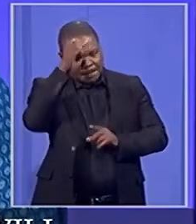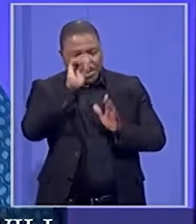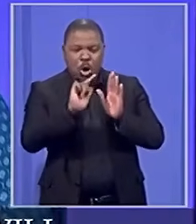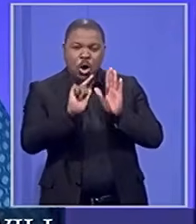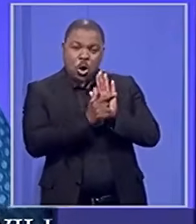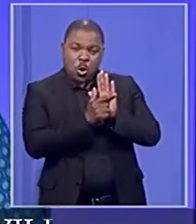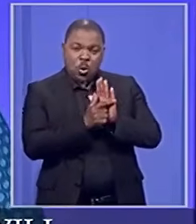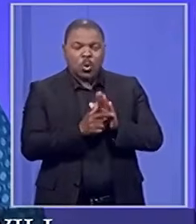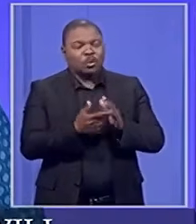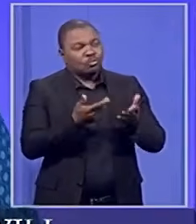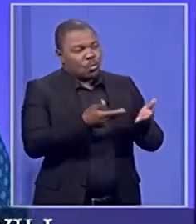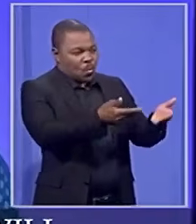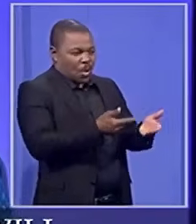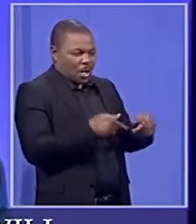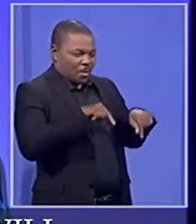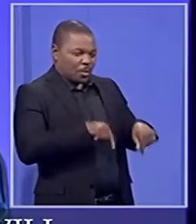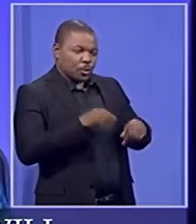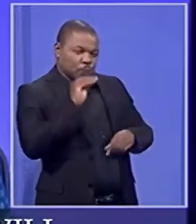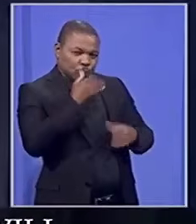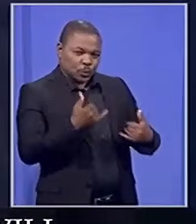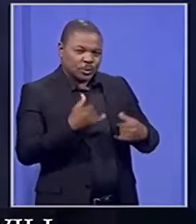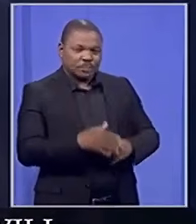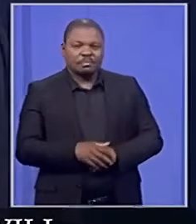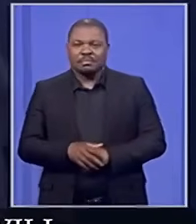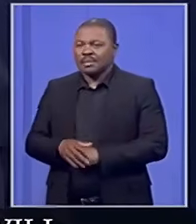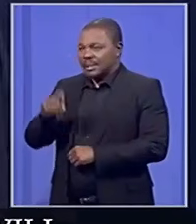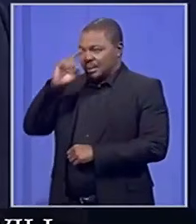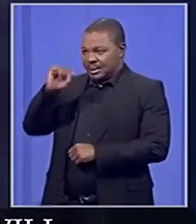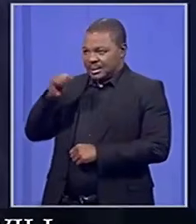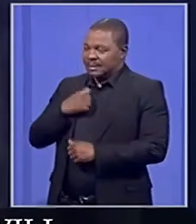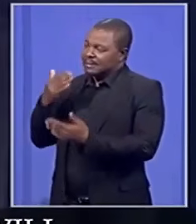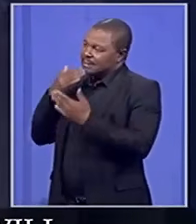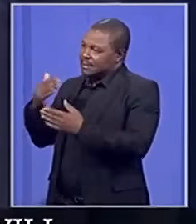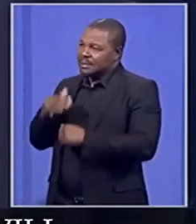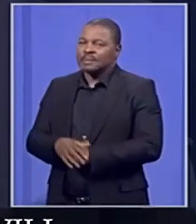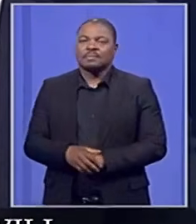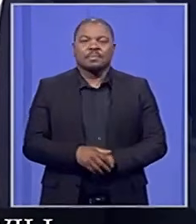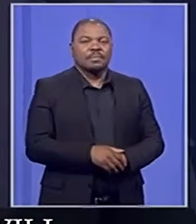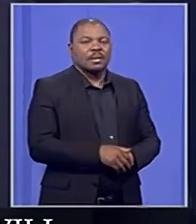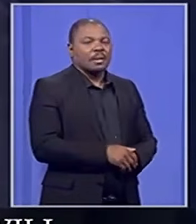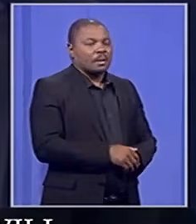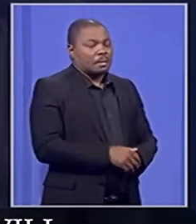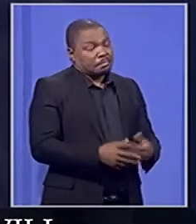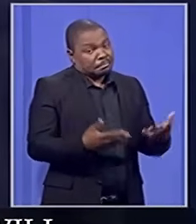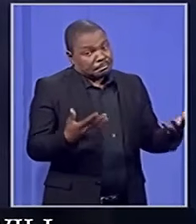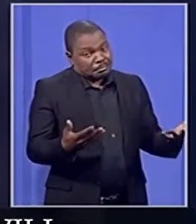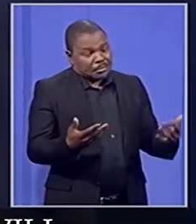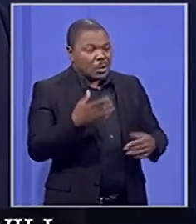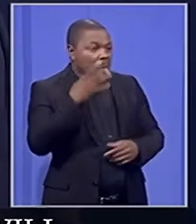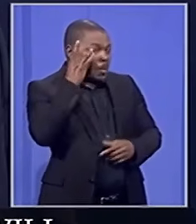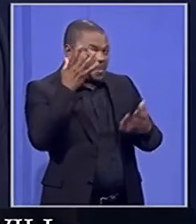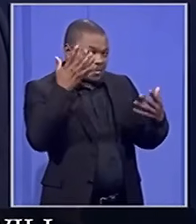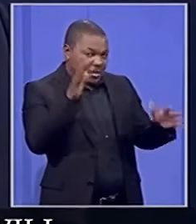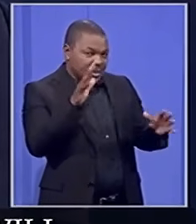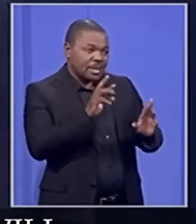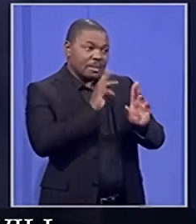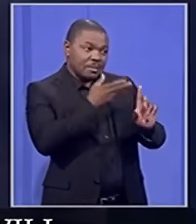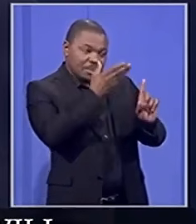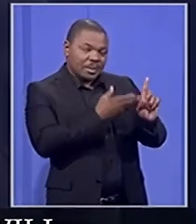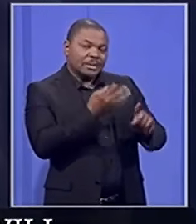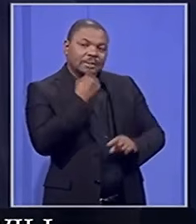Mokoena re boetse ra omela ditaba tsa rona ka jeno. Ha ke lebohe kgaitsedi ya ka. Ke lebile haholo. Jwalo ka ha se re utlwile tlalehong ya rona